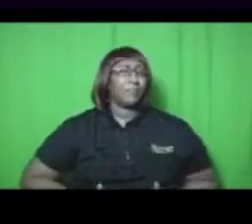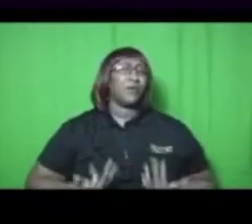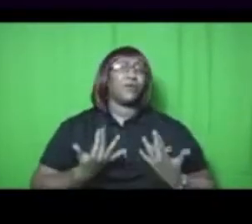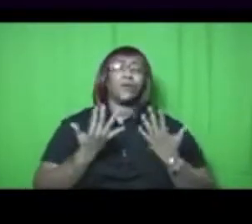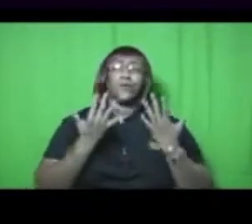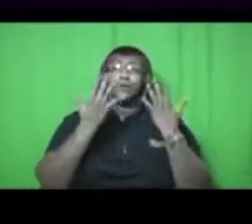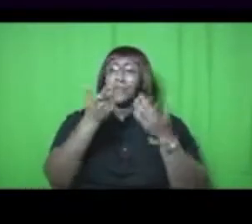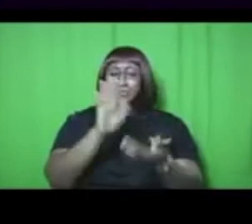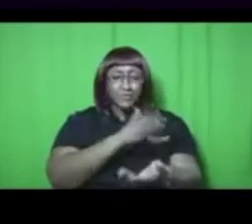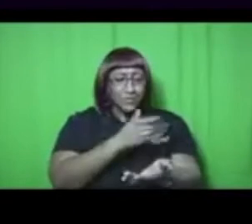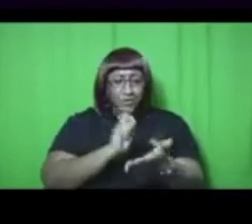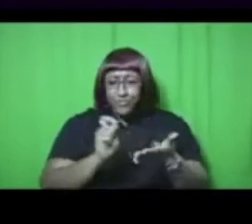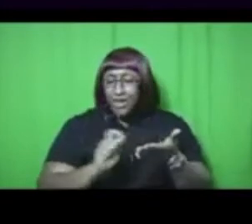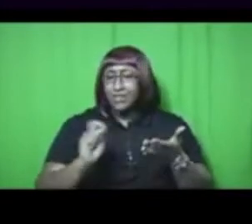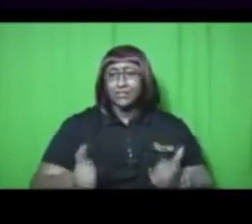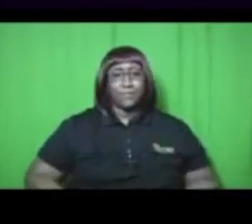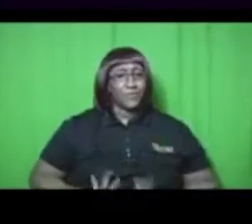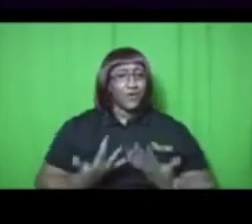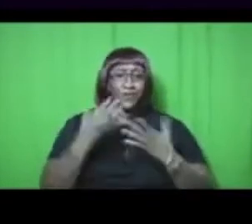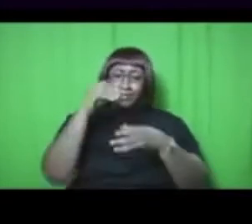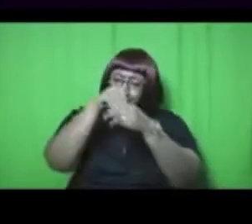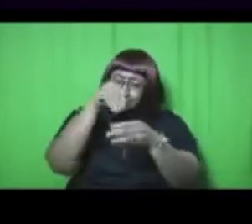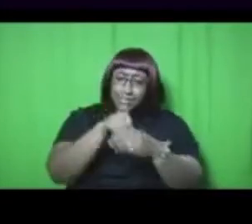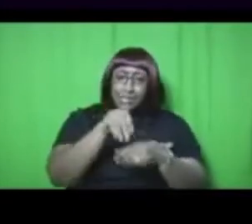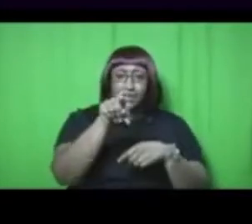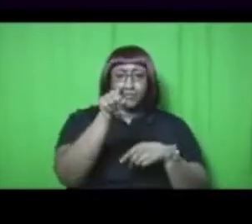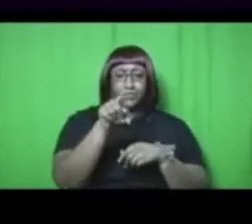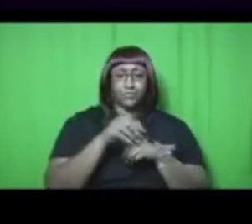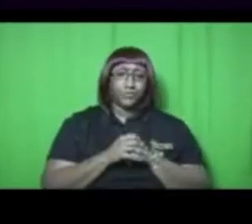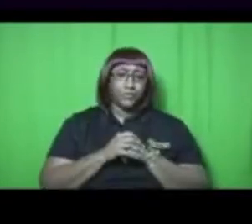you're a songwriter and that's a burning. That's a gift within you.